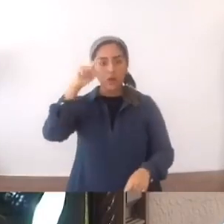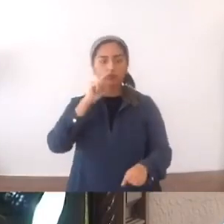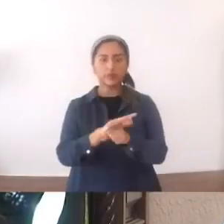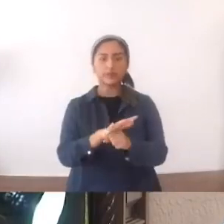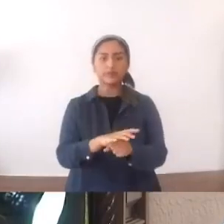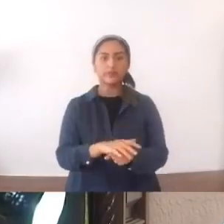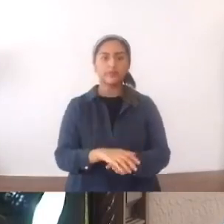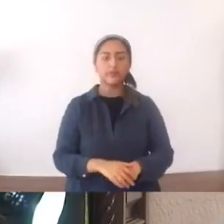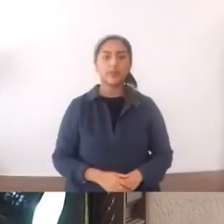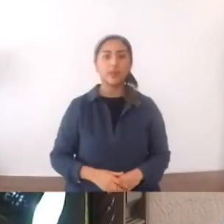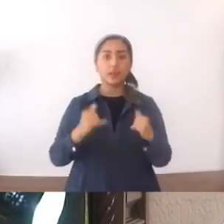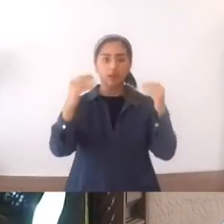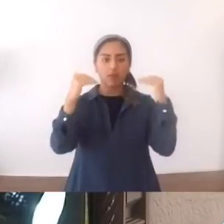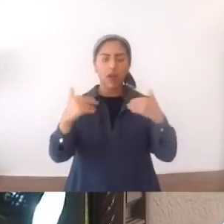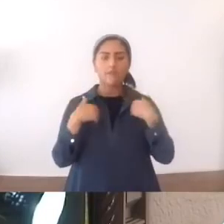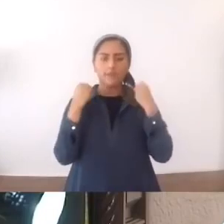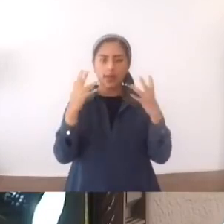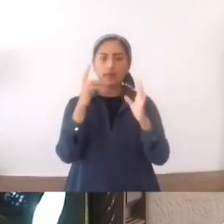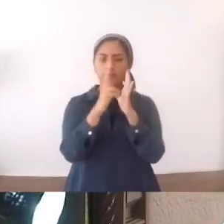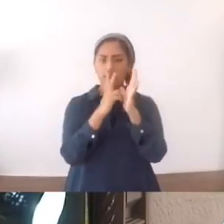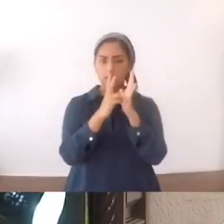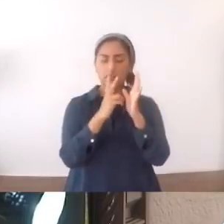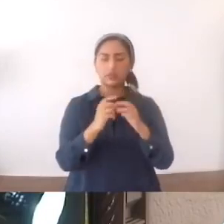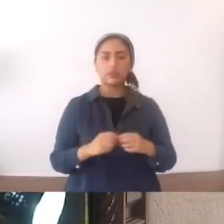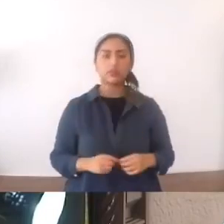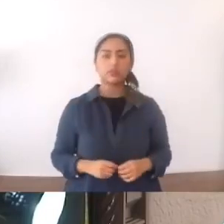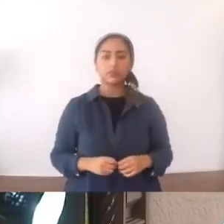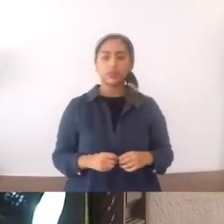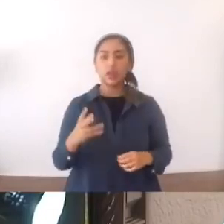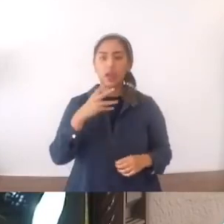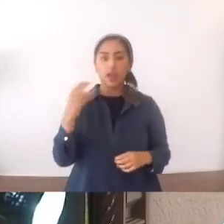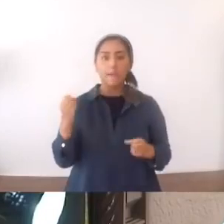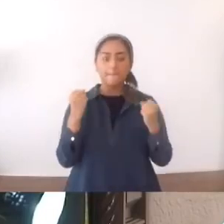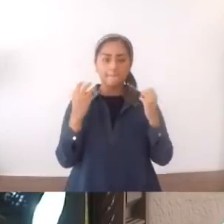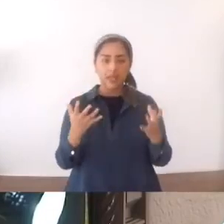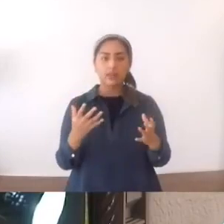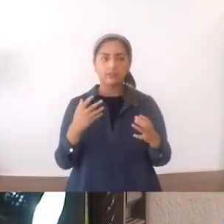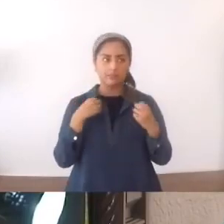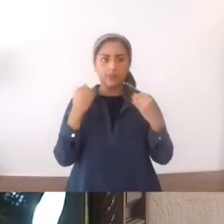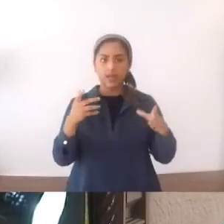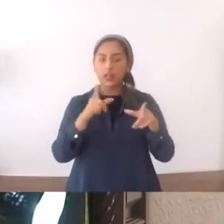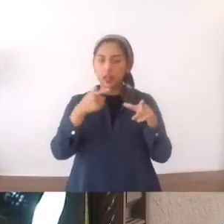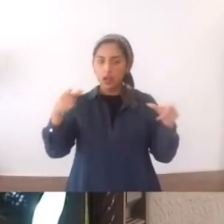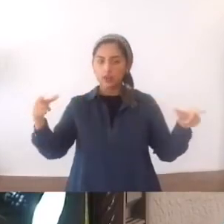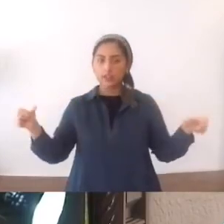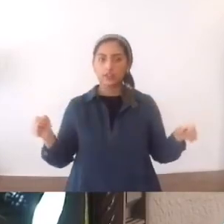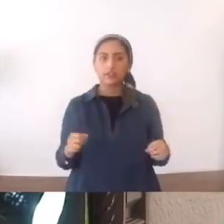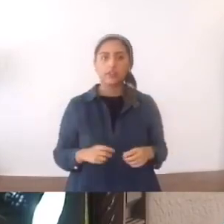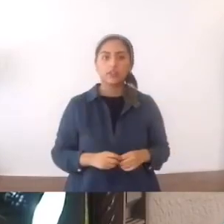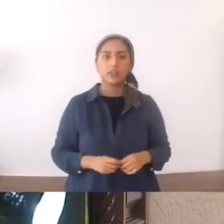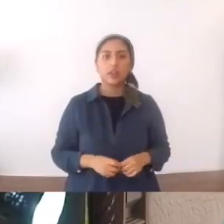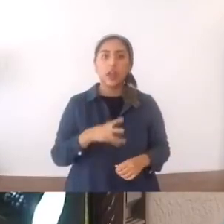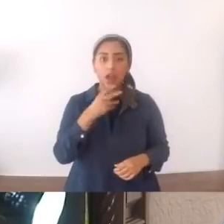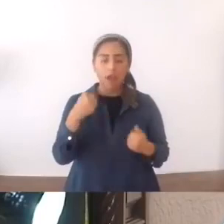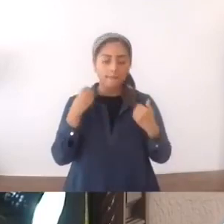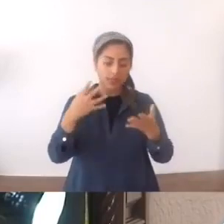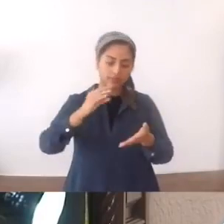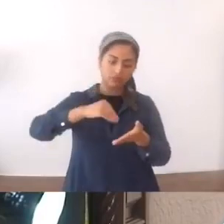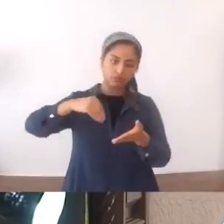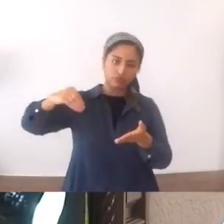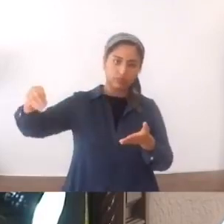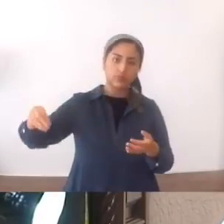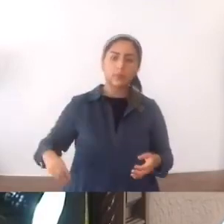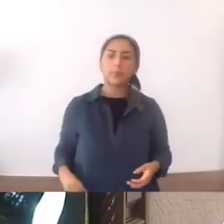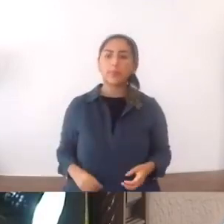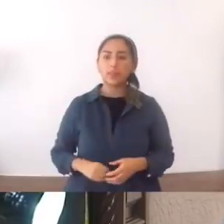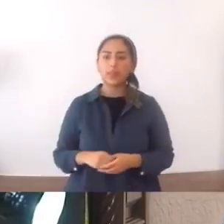sino para cumplir. I came to fulfill." Ahora, hay varios videos Now there are different videos y en varios idiomas in different languages